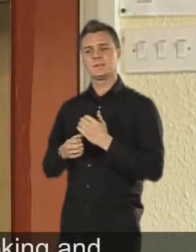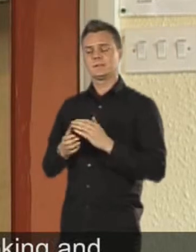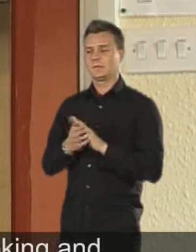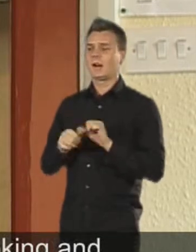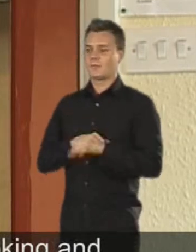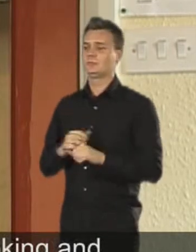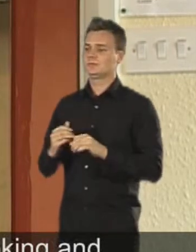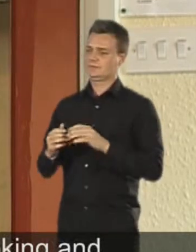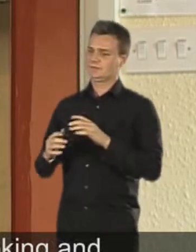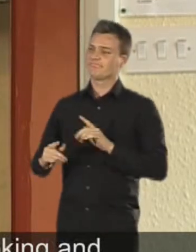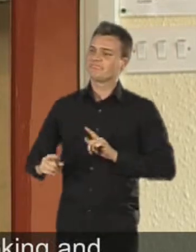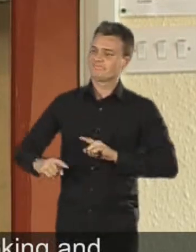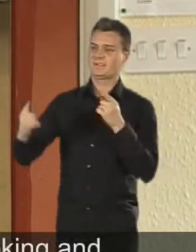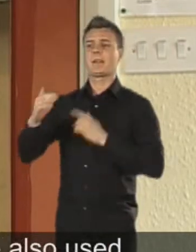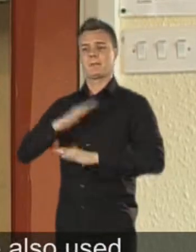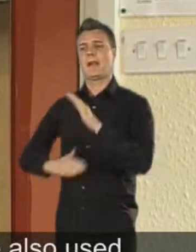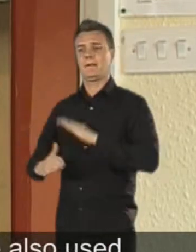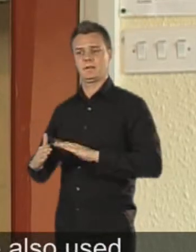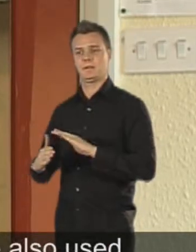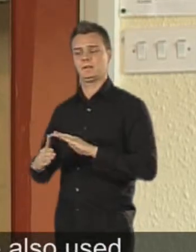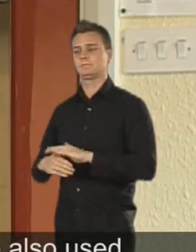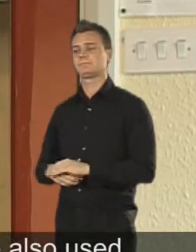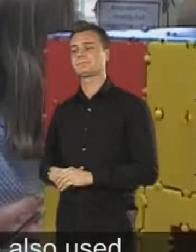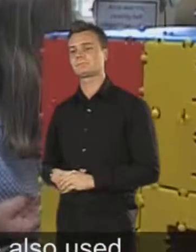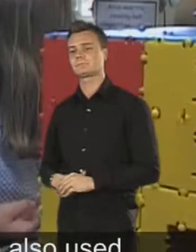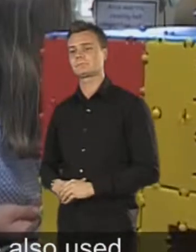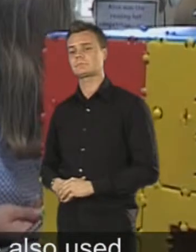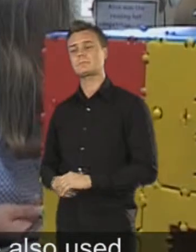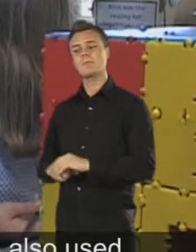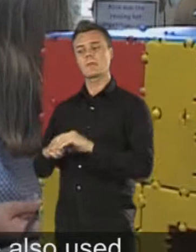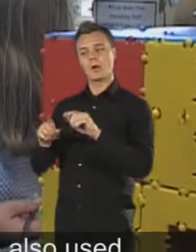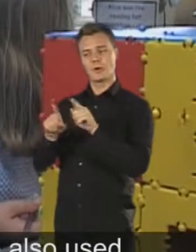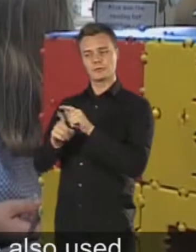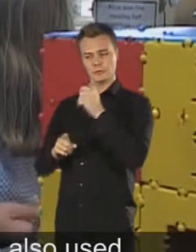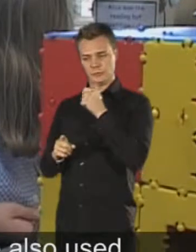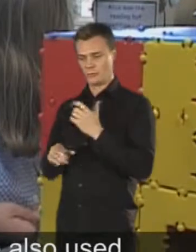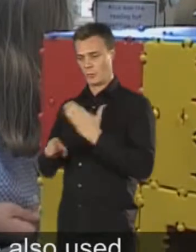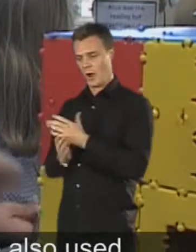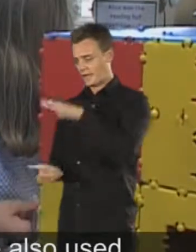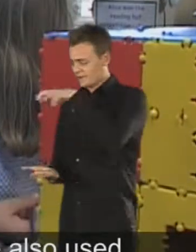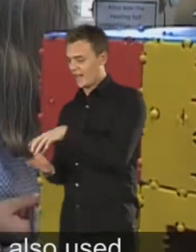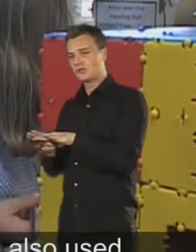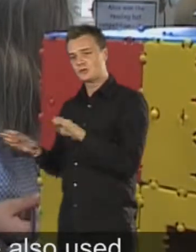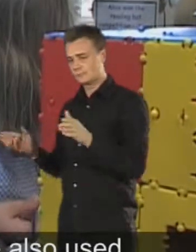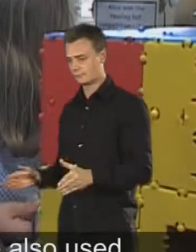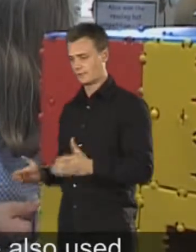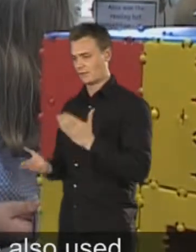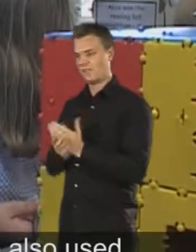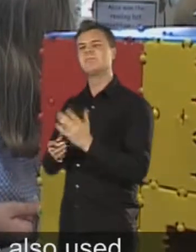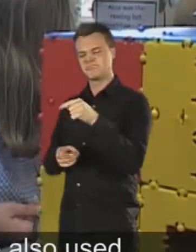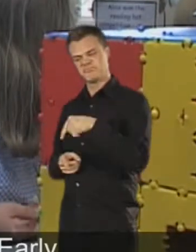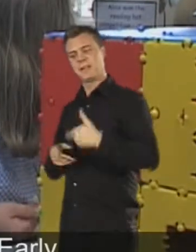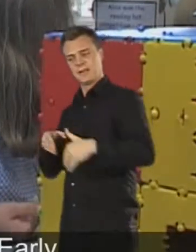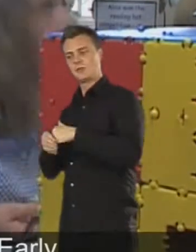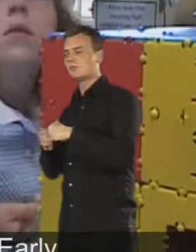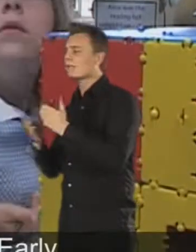then led to what could be considered challenging types of behaviour. We also used a workstation, which is an inclusive type of